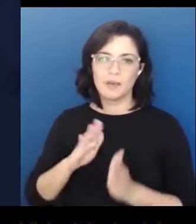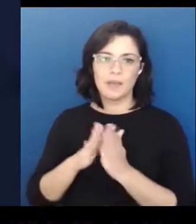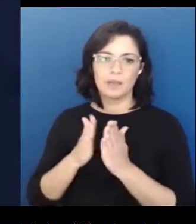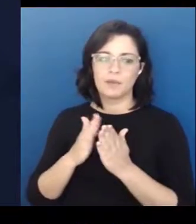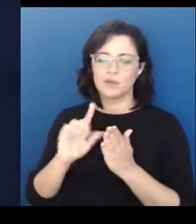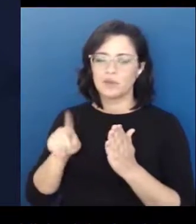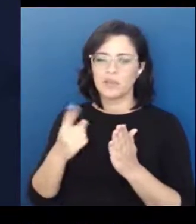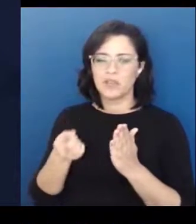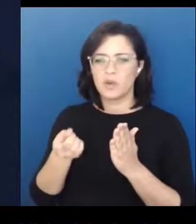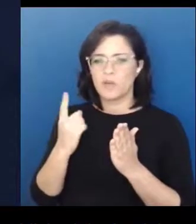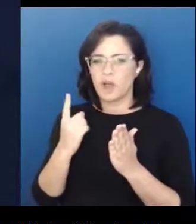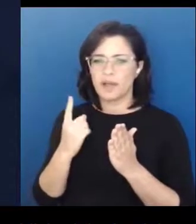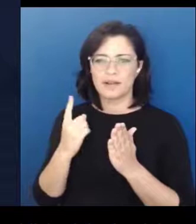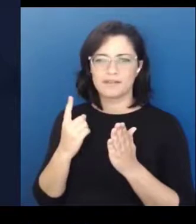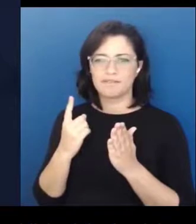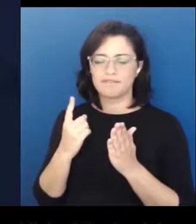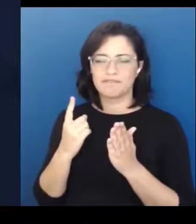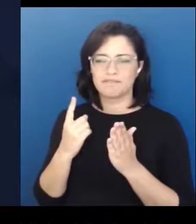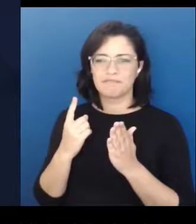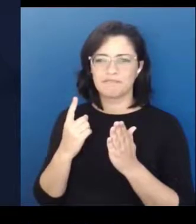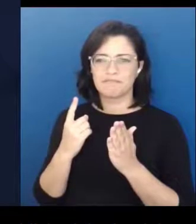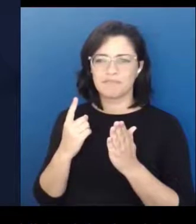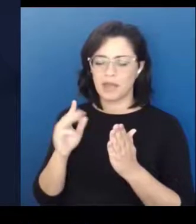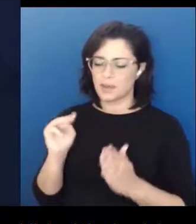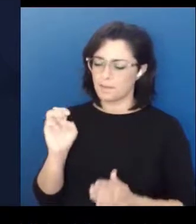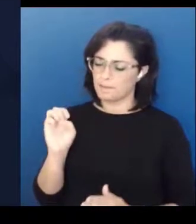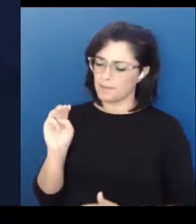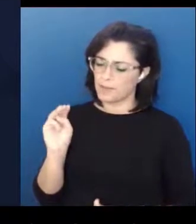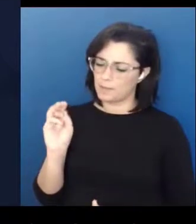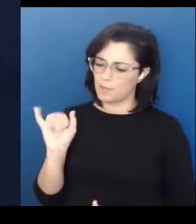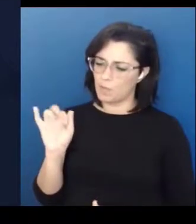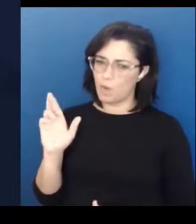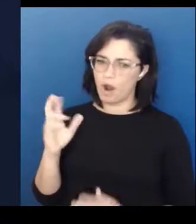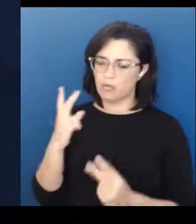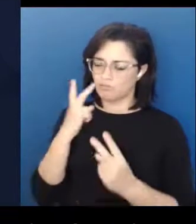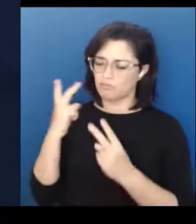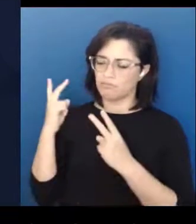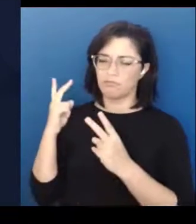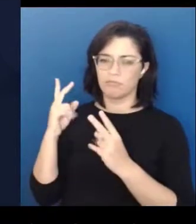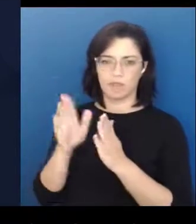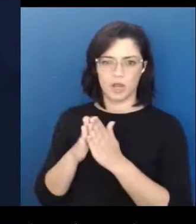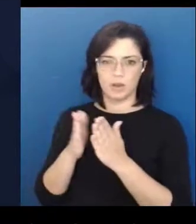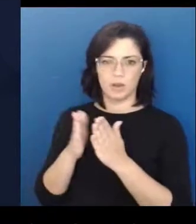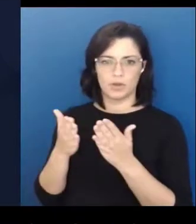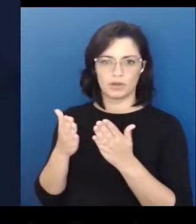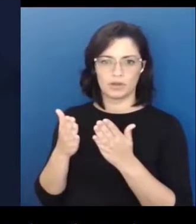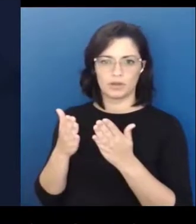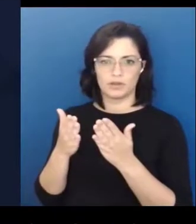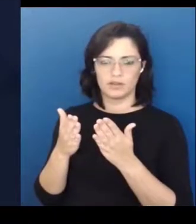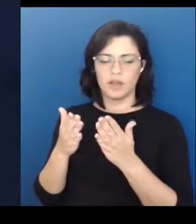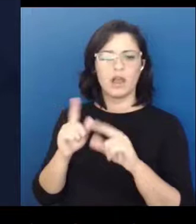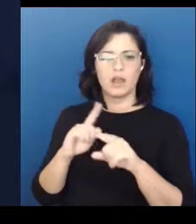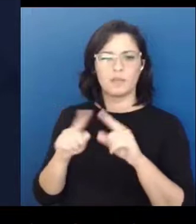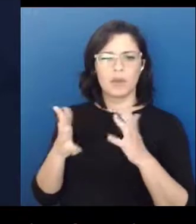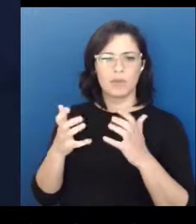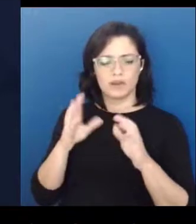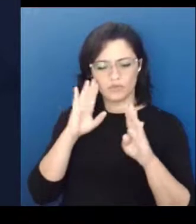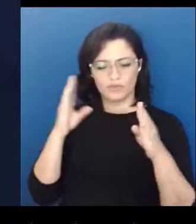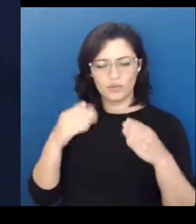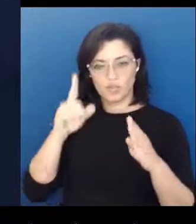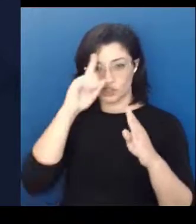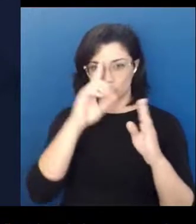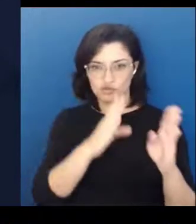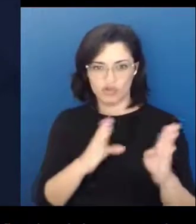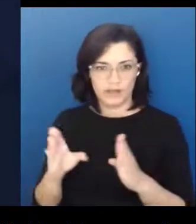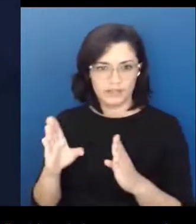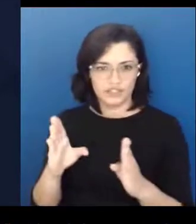books with hearing loss. I wanted to get back to the strategies. The first book I ever read about hearing loss, it said,